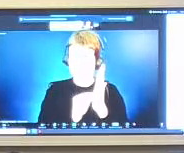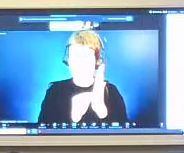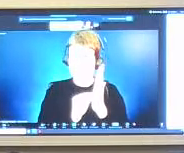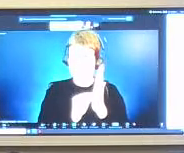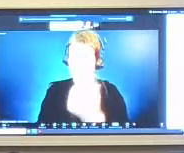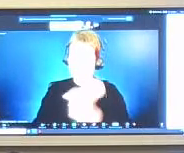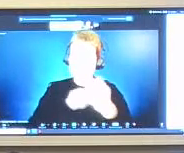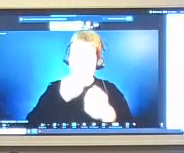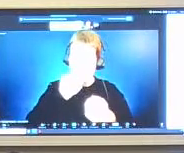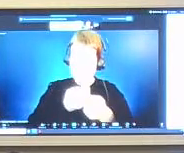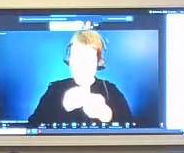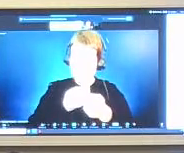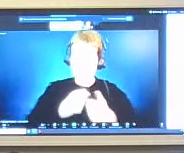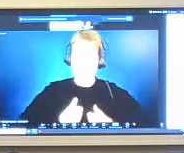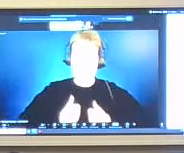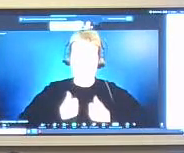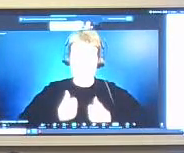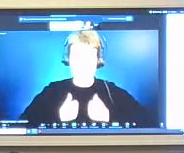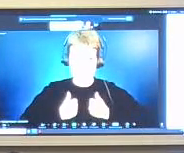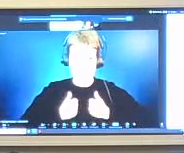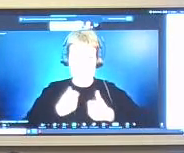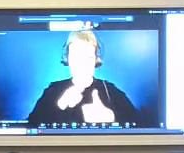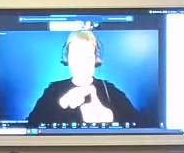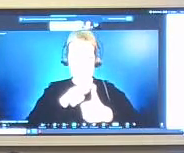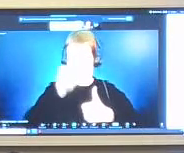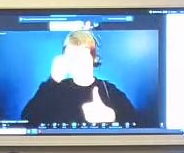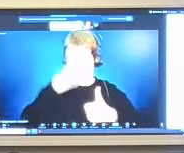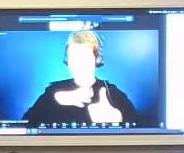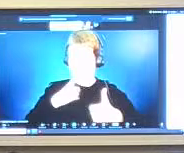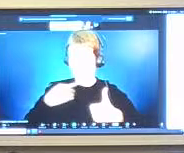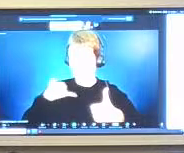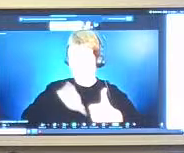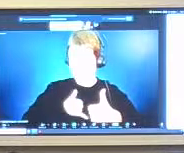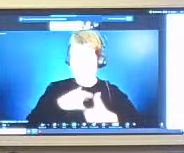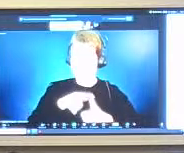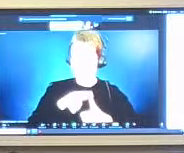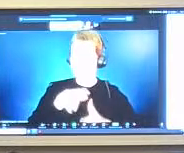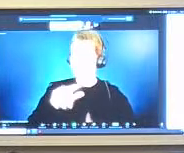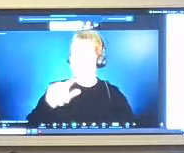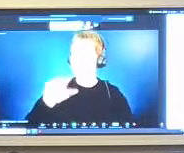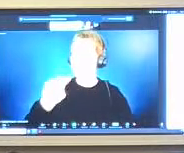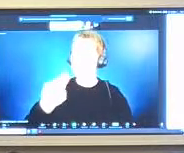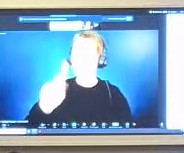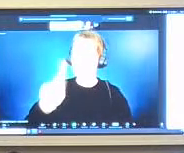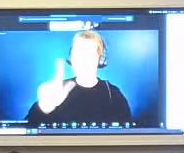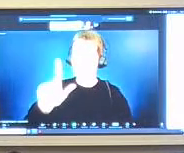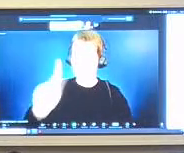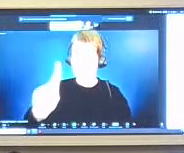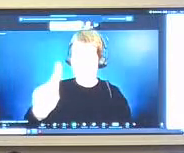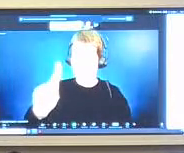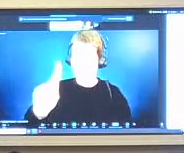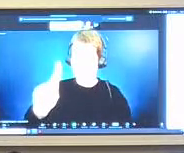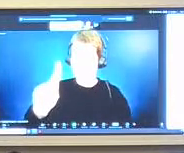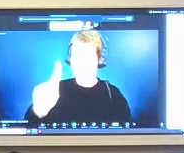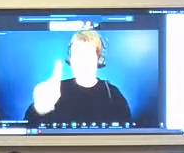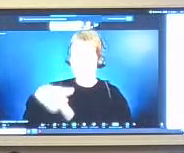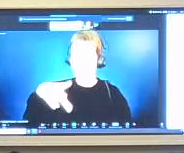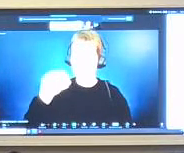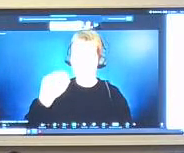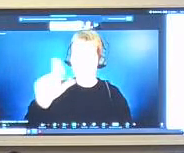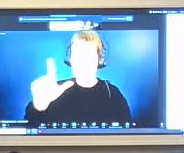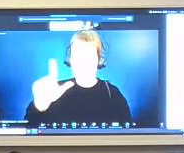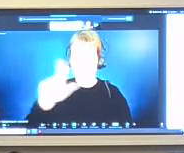MLK Pool on Jackson Street, W.O. Stevens Pool on, I'm not sure whether it's Playground Road or